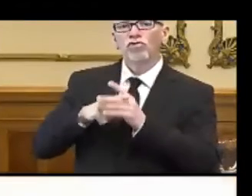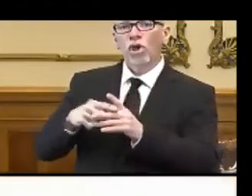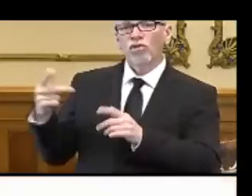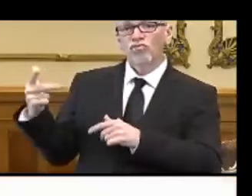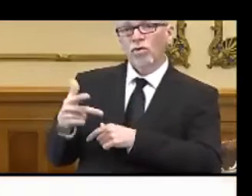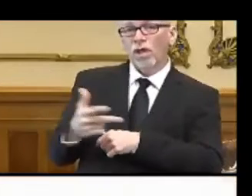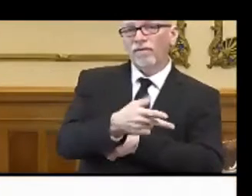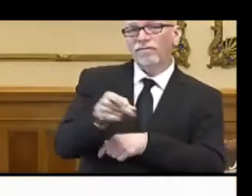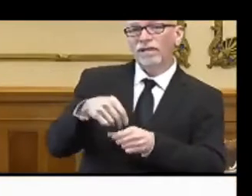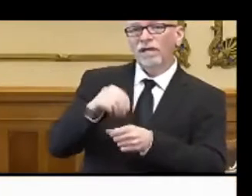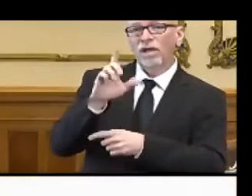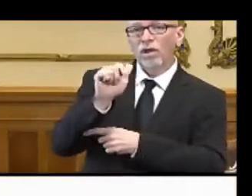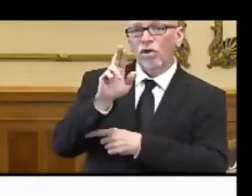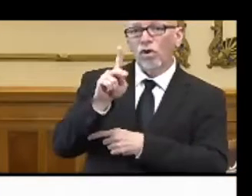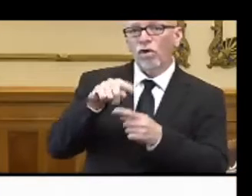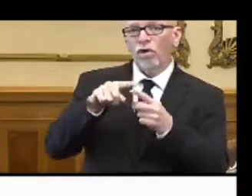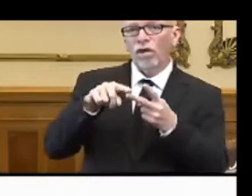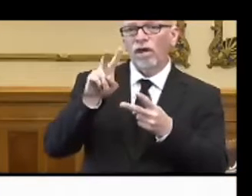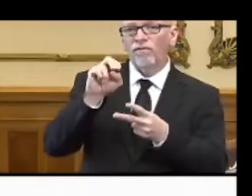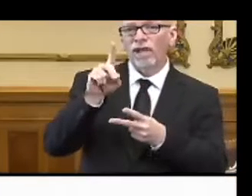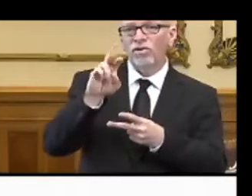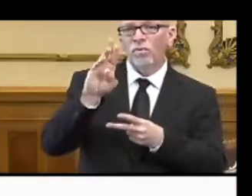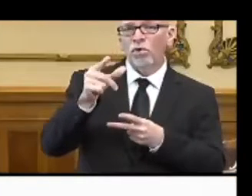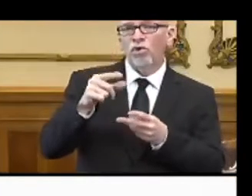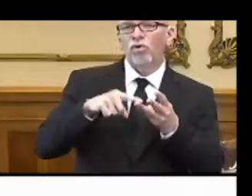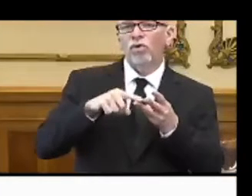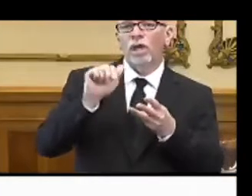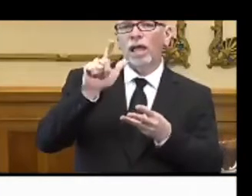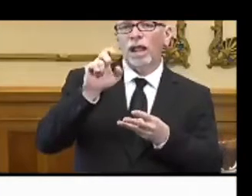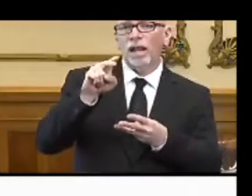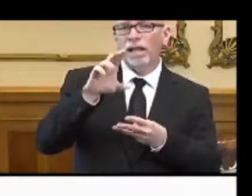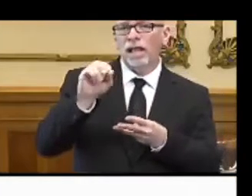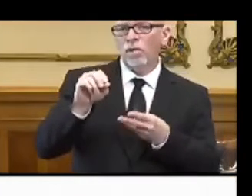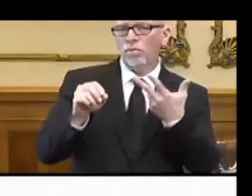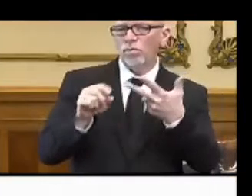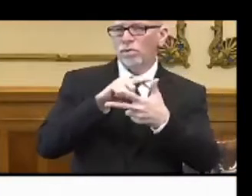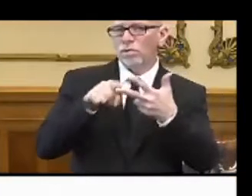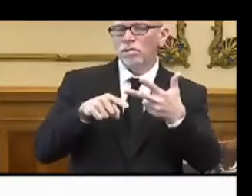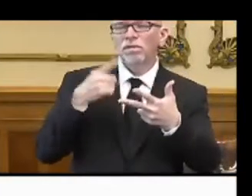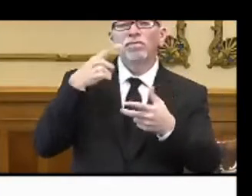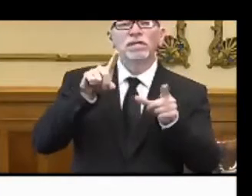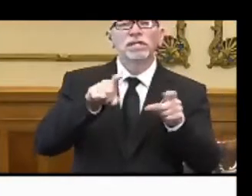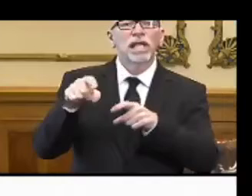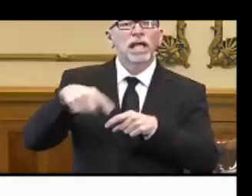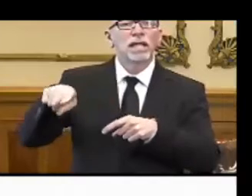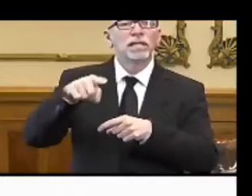clinics in Clark, Vanderburgh, and Allen counties to test symptomatic